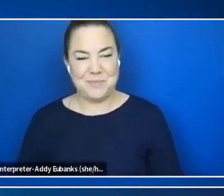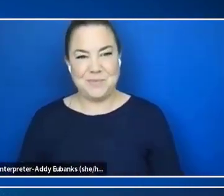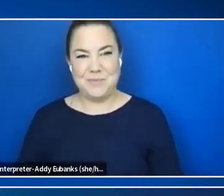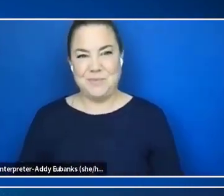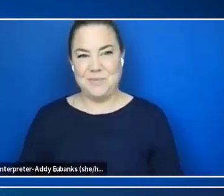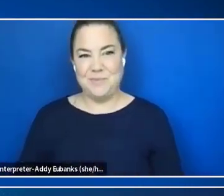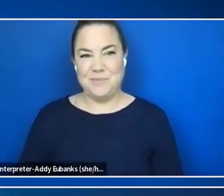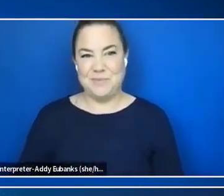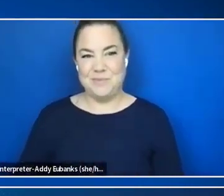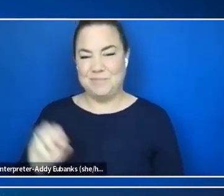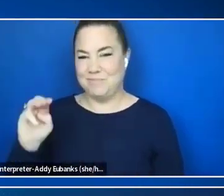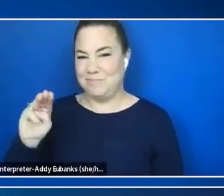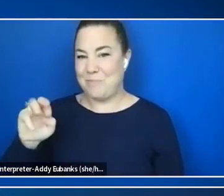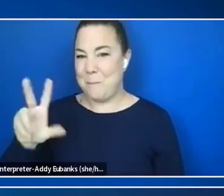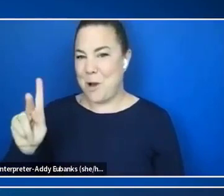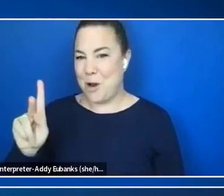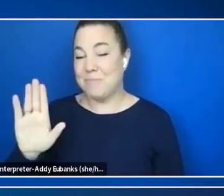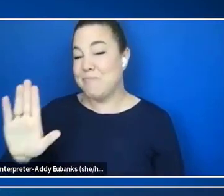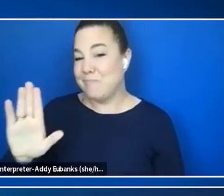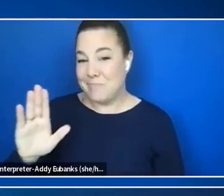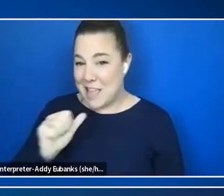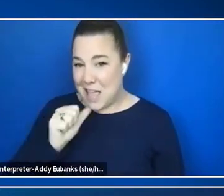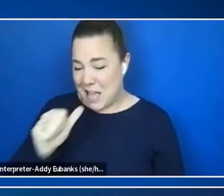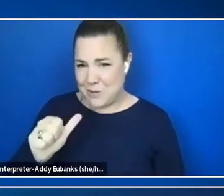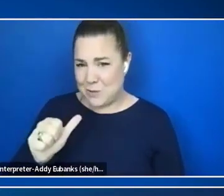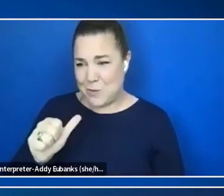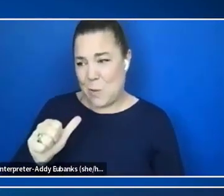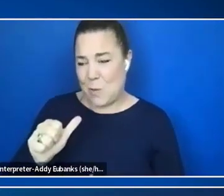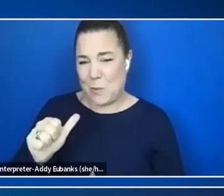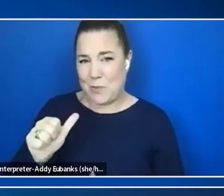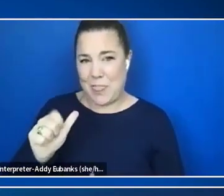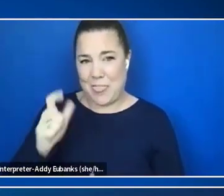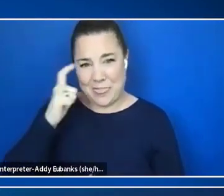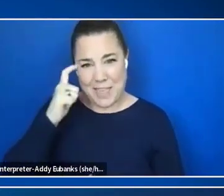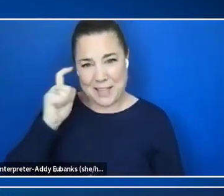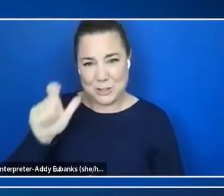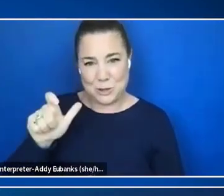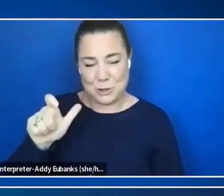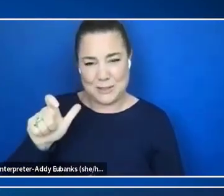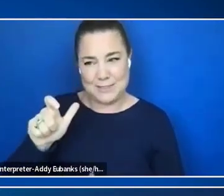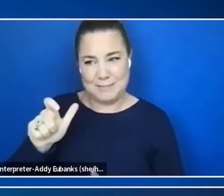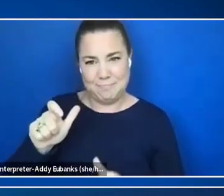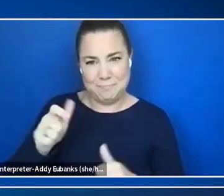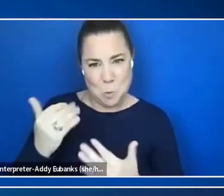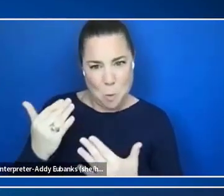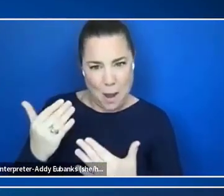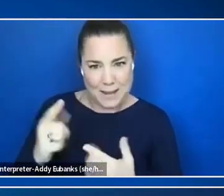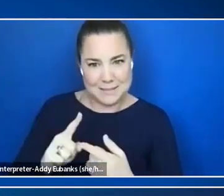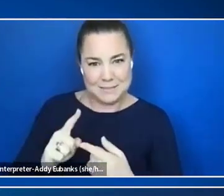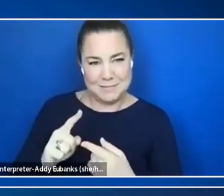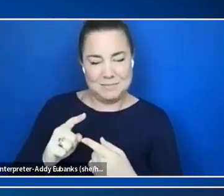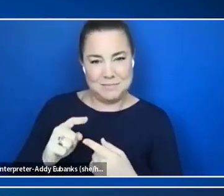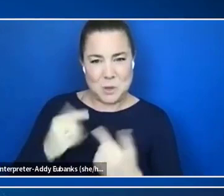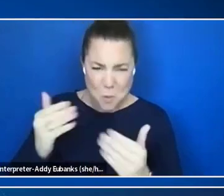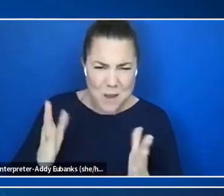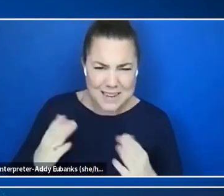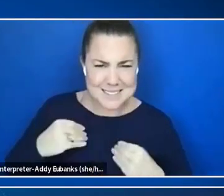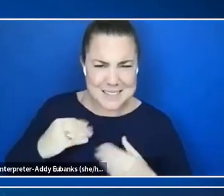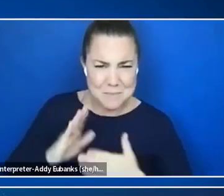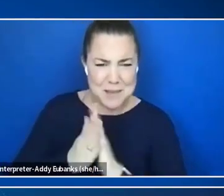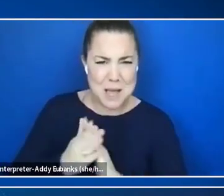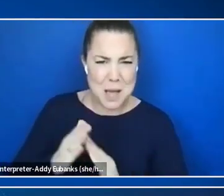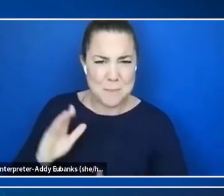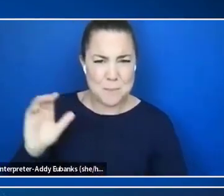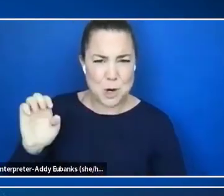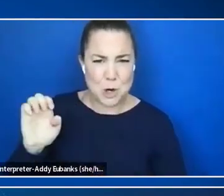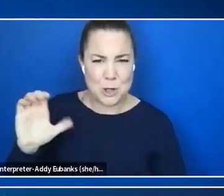would say that I wouldn't hesitate to accept, being an early career reviewer now if asked.